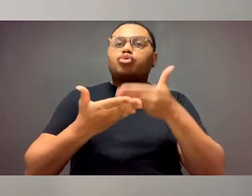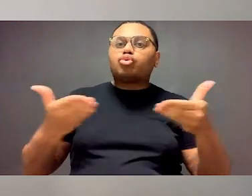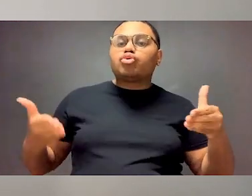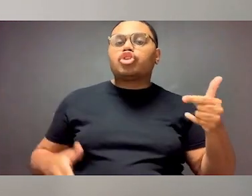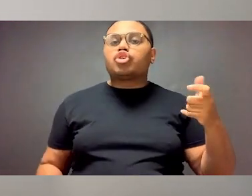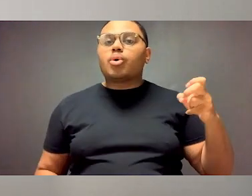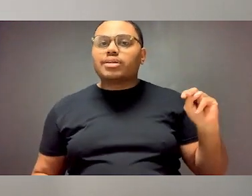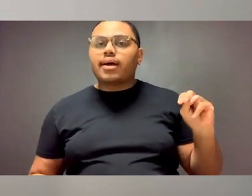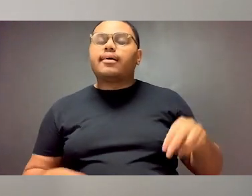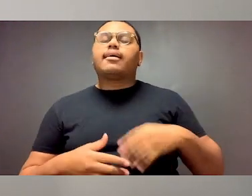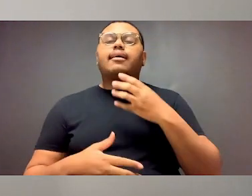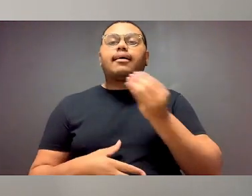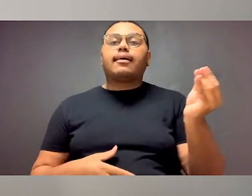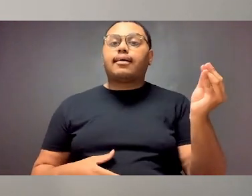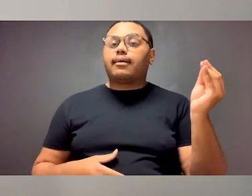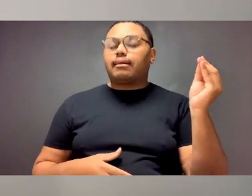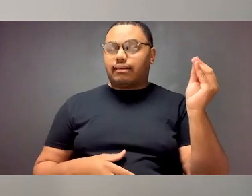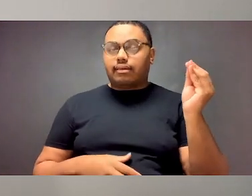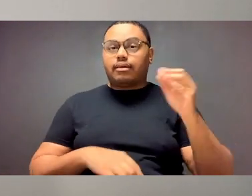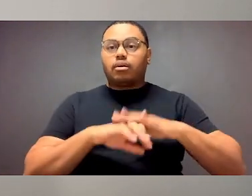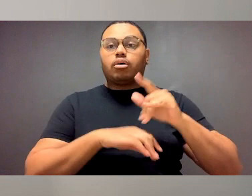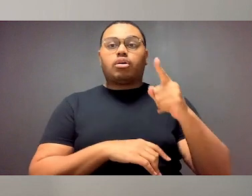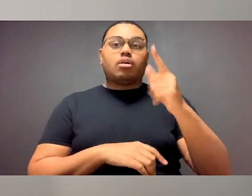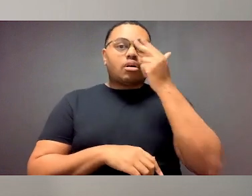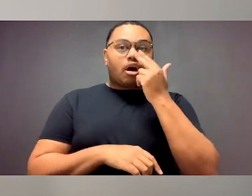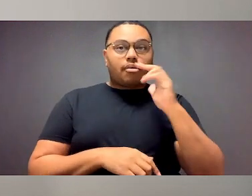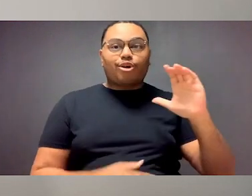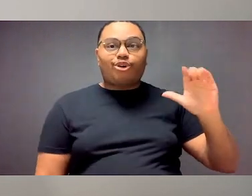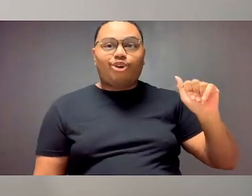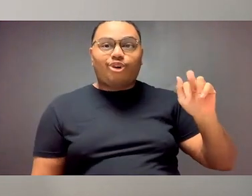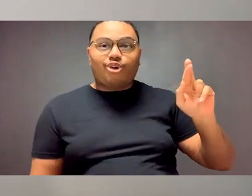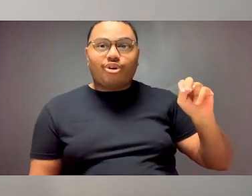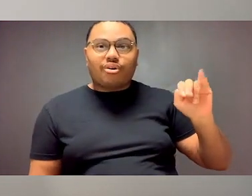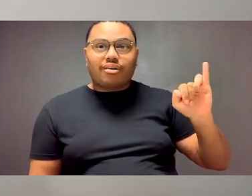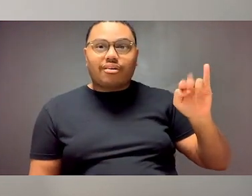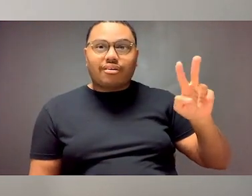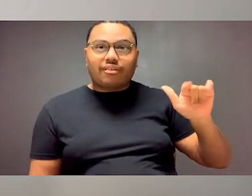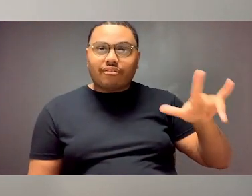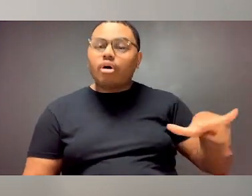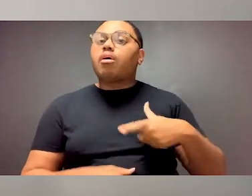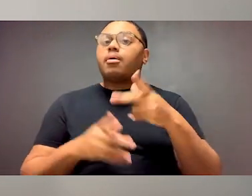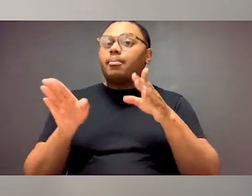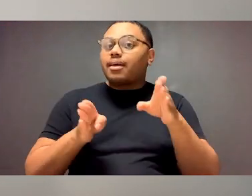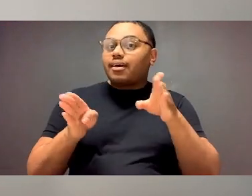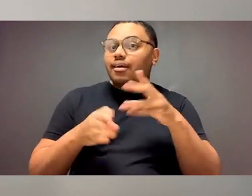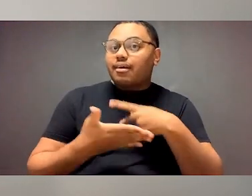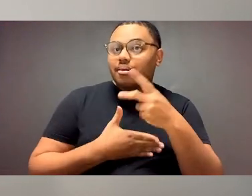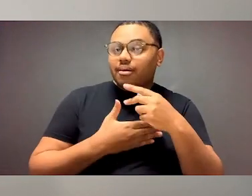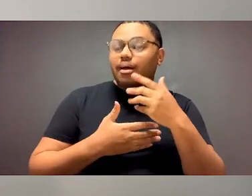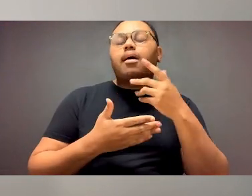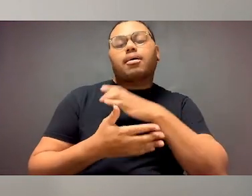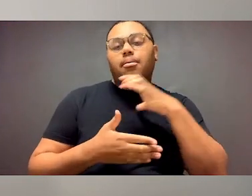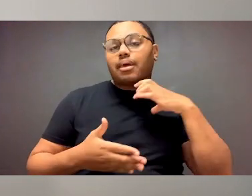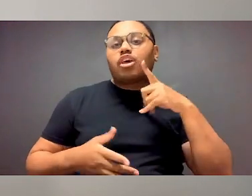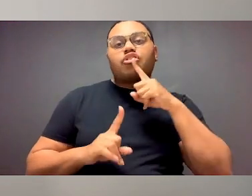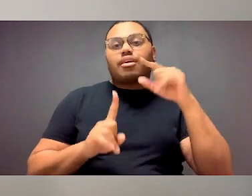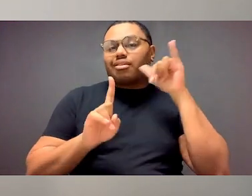the Comedy Carnival planning committees, and that was such a wonderful experience, and